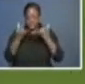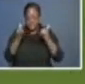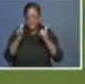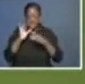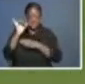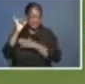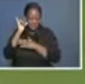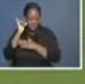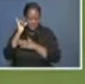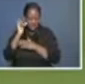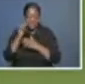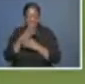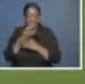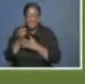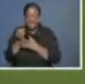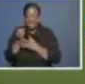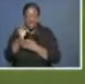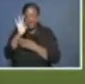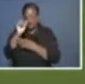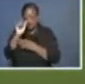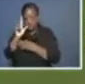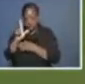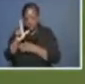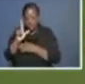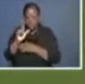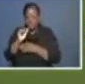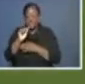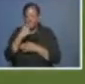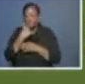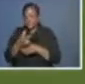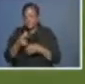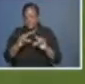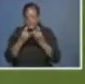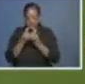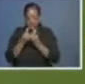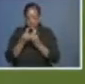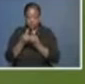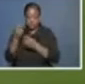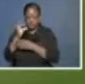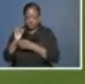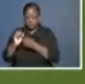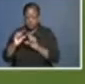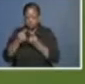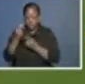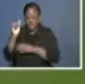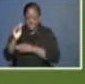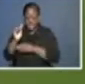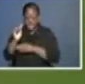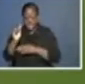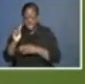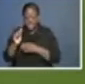at the IMG Academy in Bradenton, Florida. Bahamas among the teams from Group A that emerged victorious. Goals from